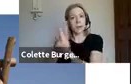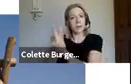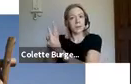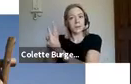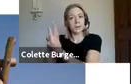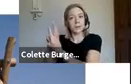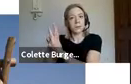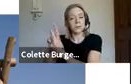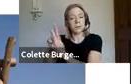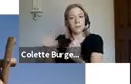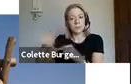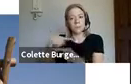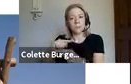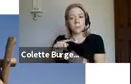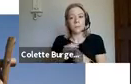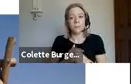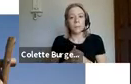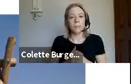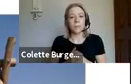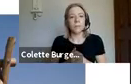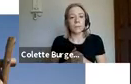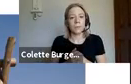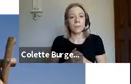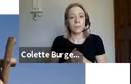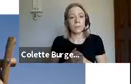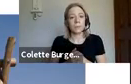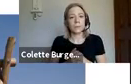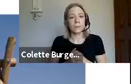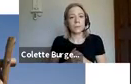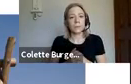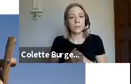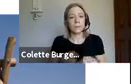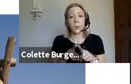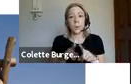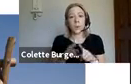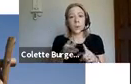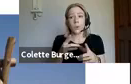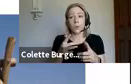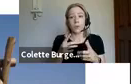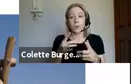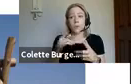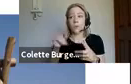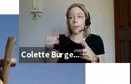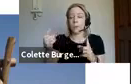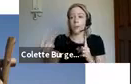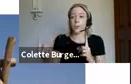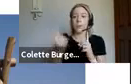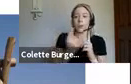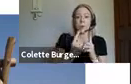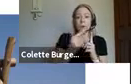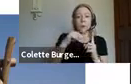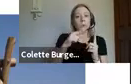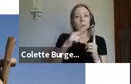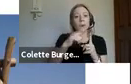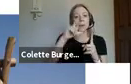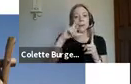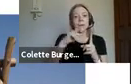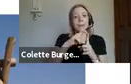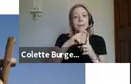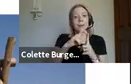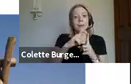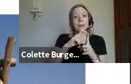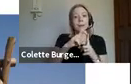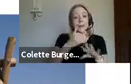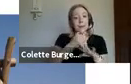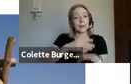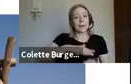schools, and to actually have them come into their ECD setting to actually